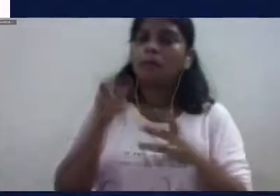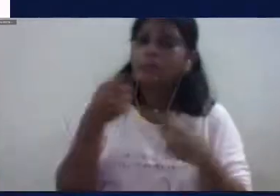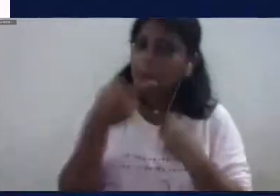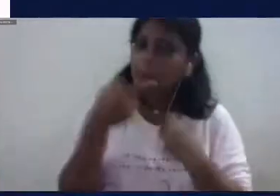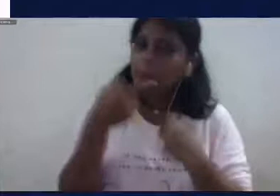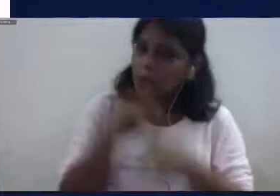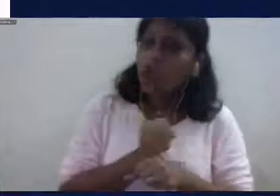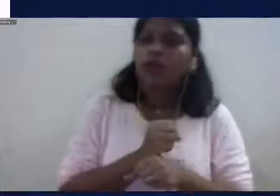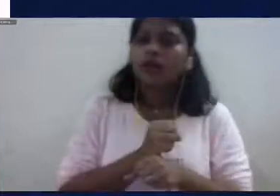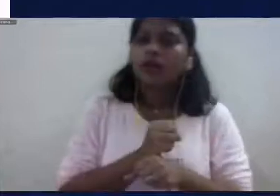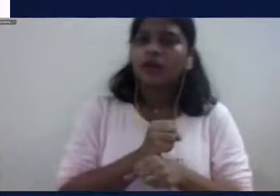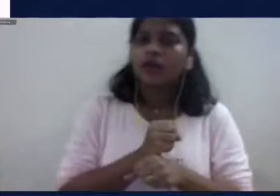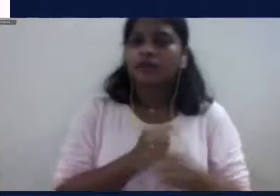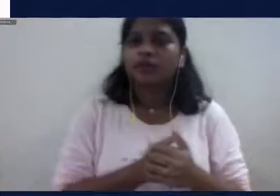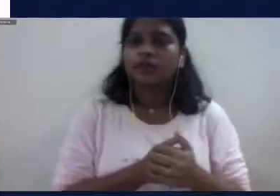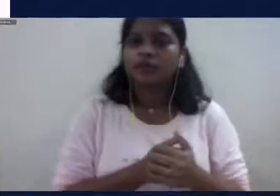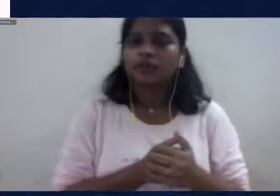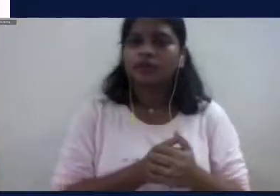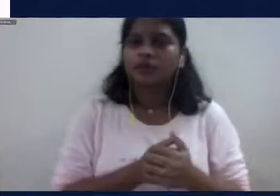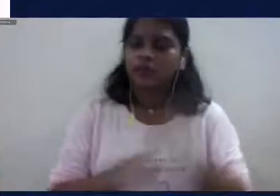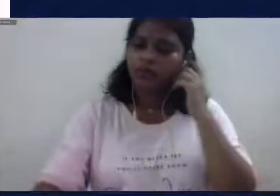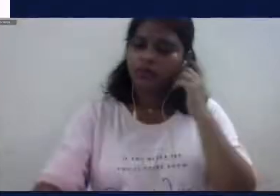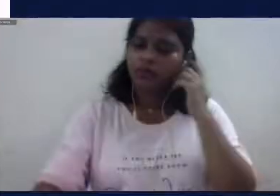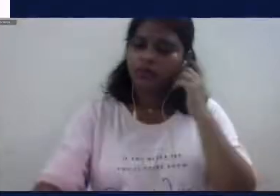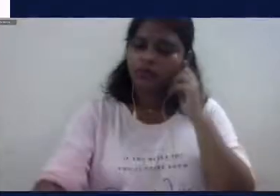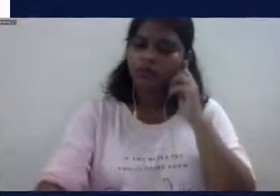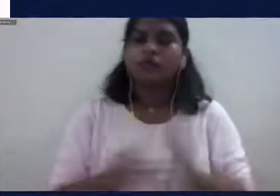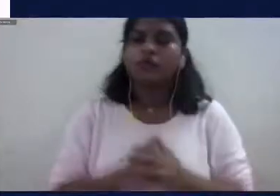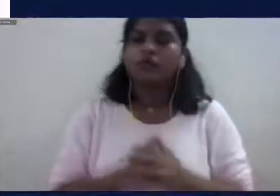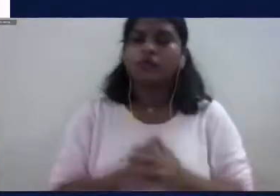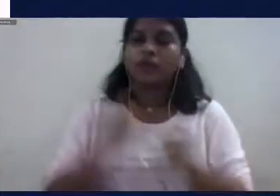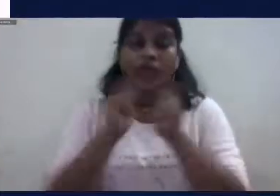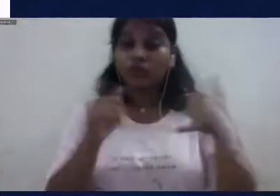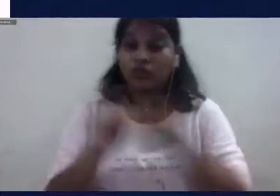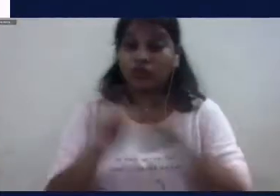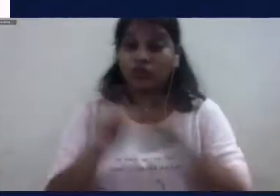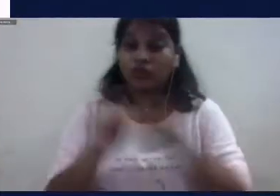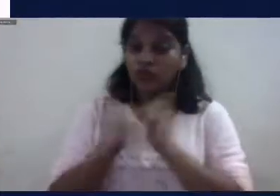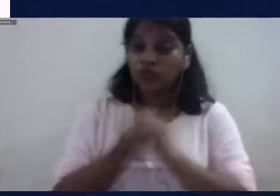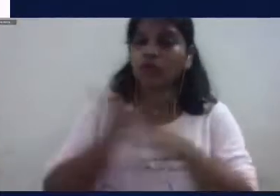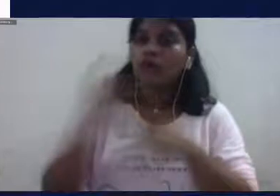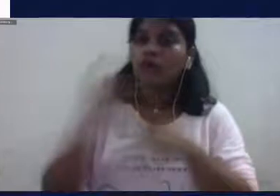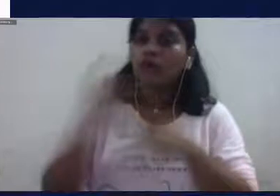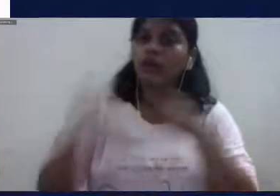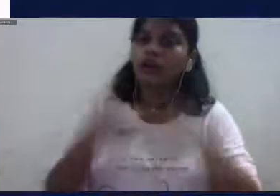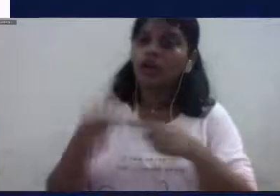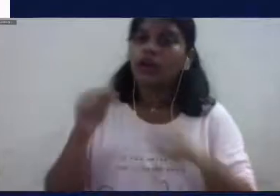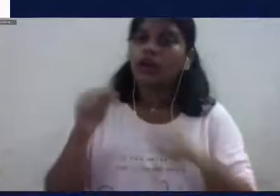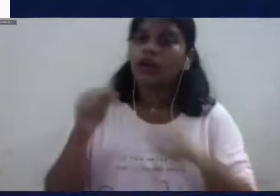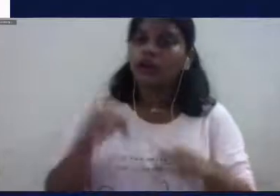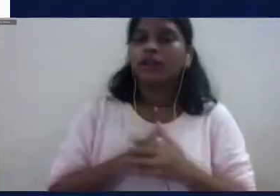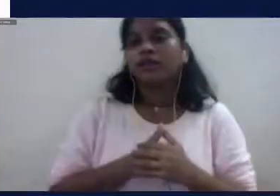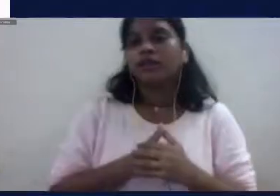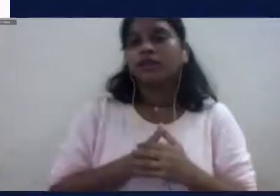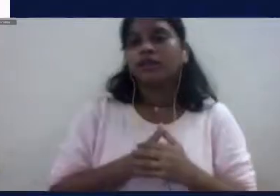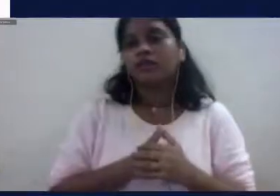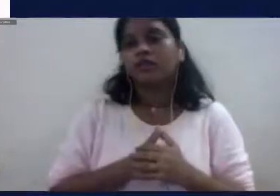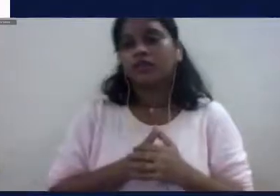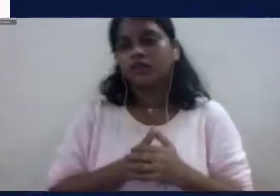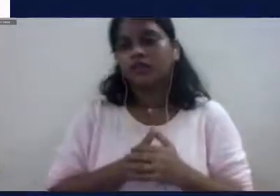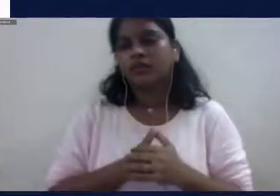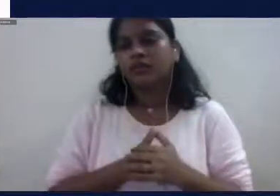and that's the kind of innovation and the game changing stuff that they're working on currently. So it's a lab